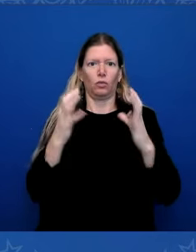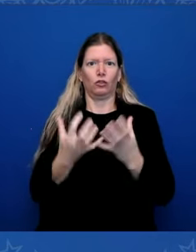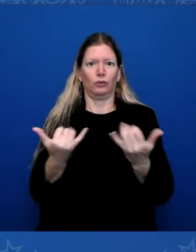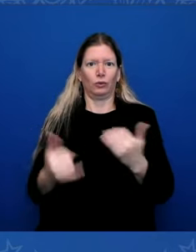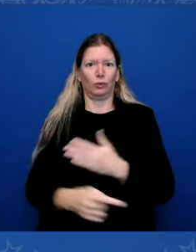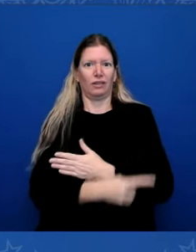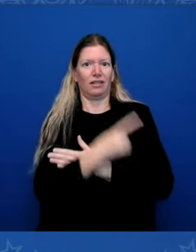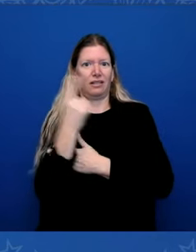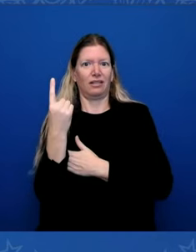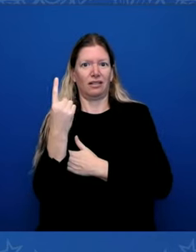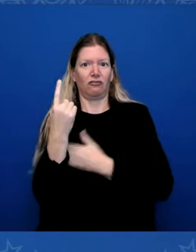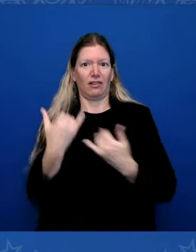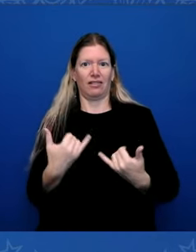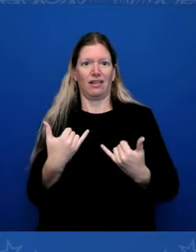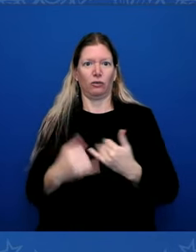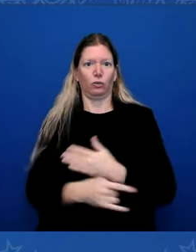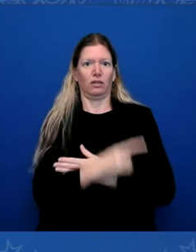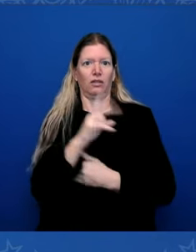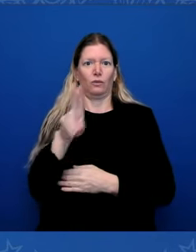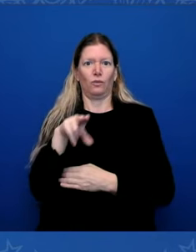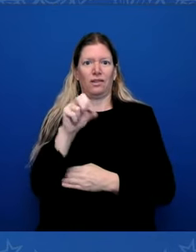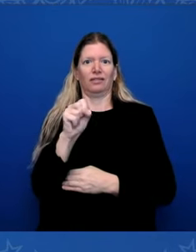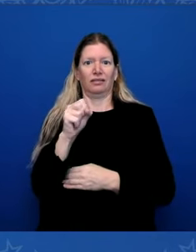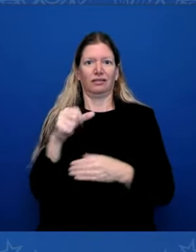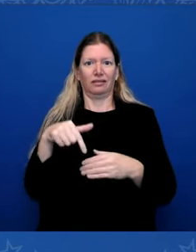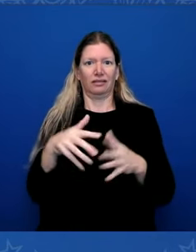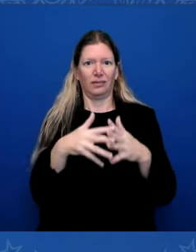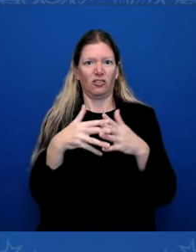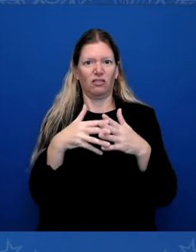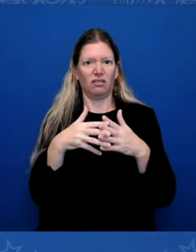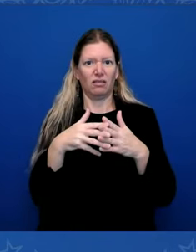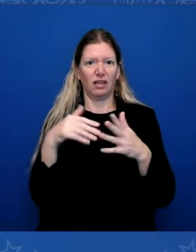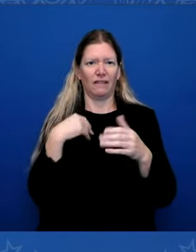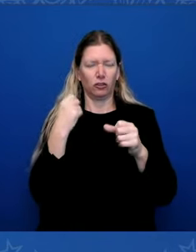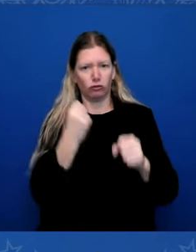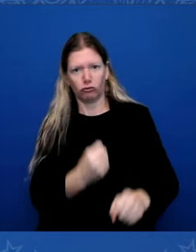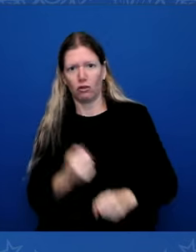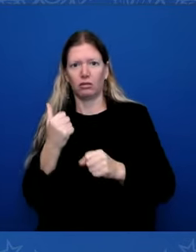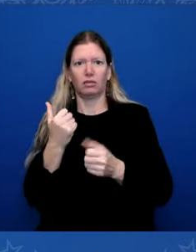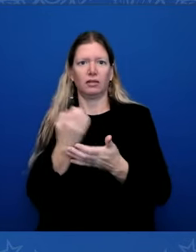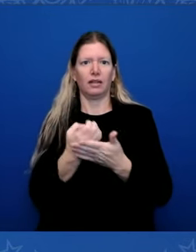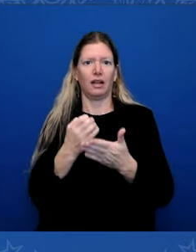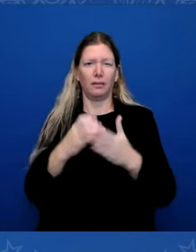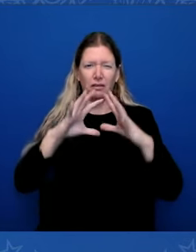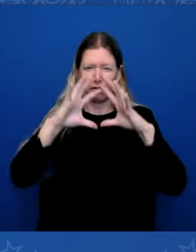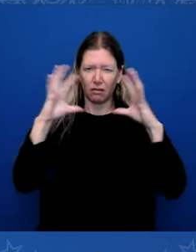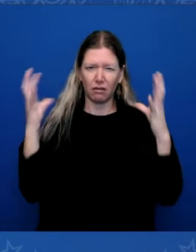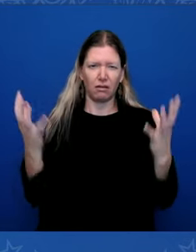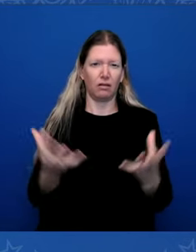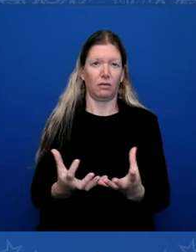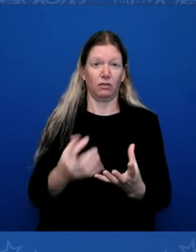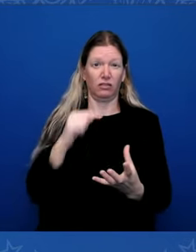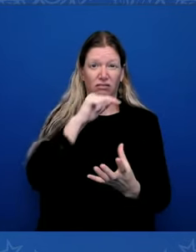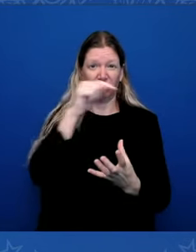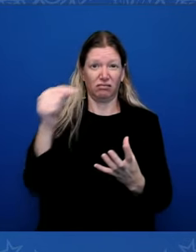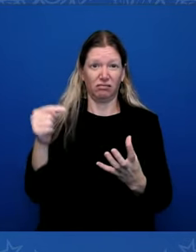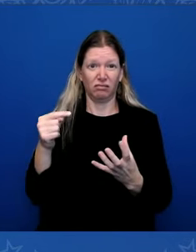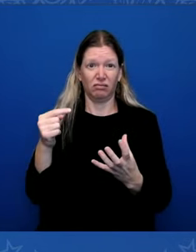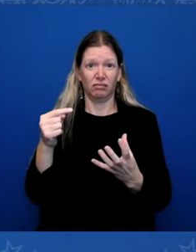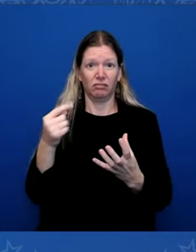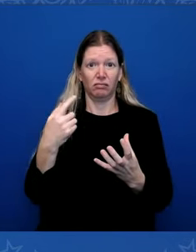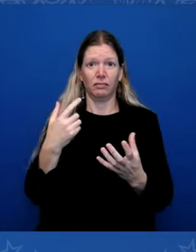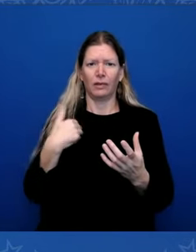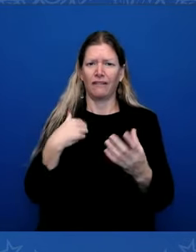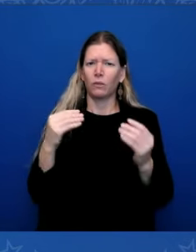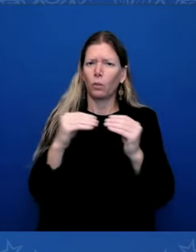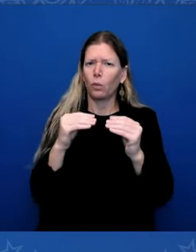world. In the world. Now, we've got more to do, but we have the strongest economy in the world. And one of the